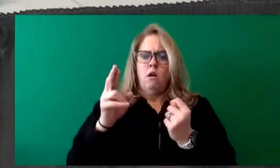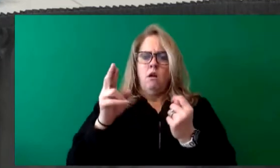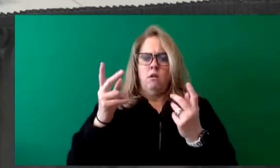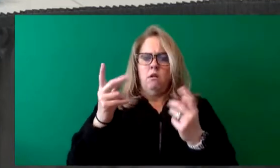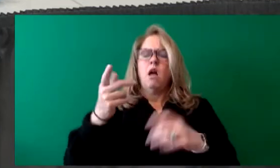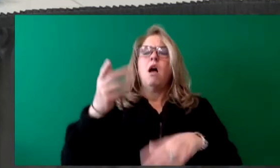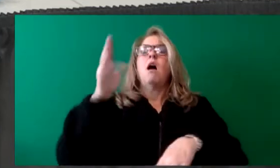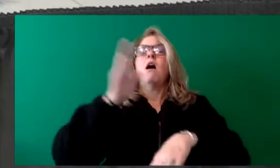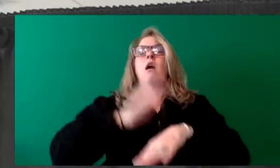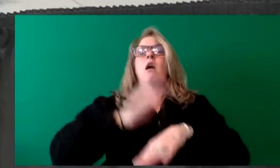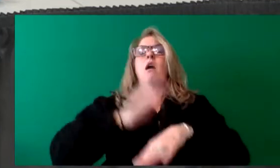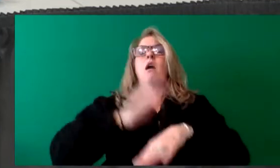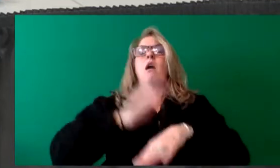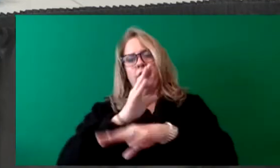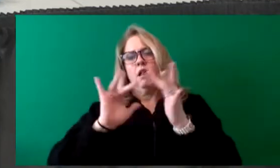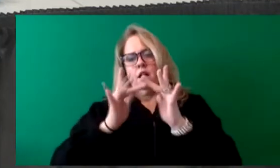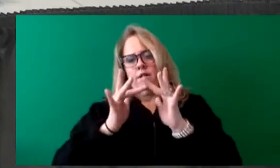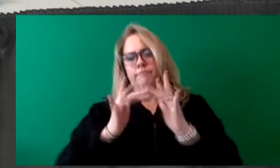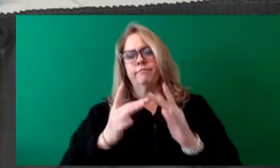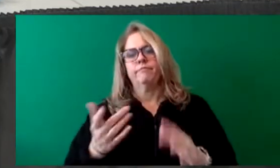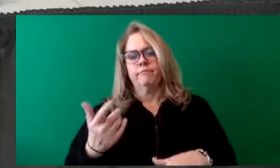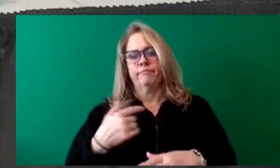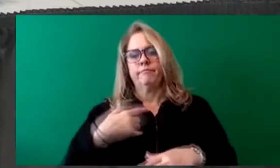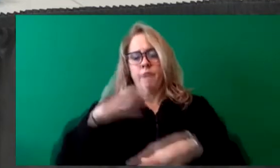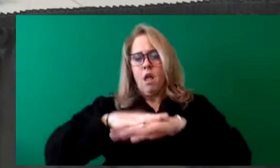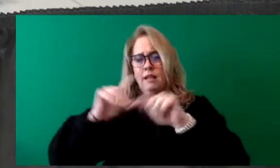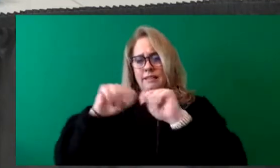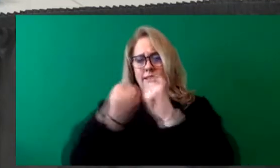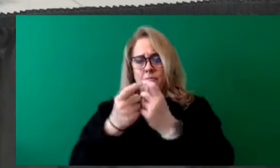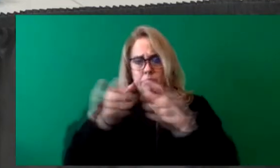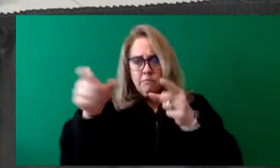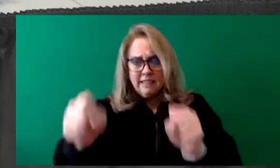Samantha? I'm on Teams. Can you guys hear me?